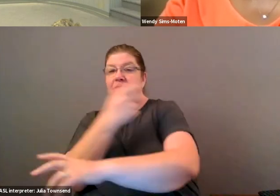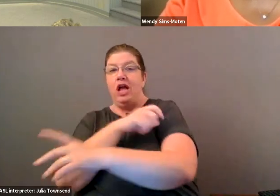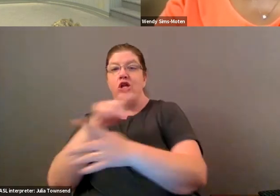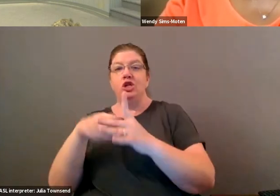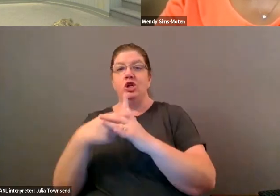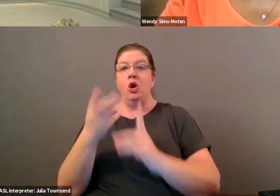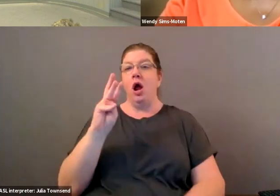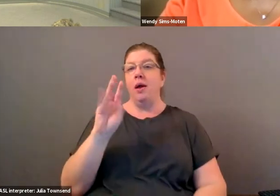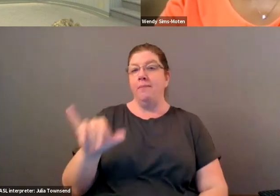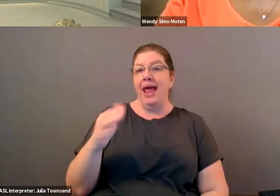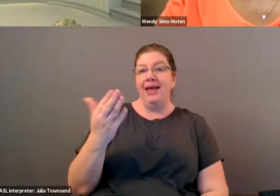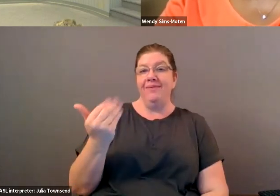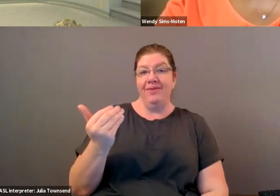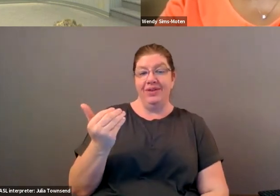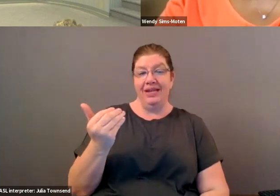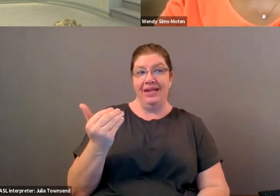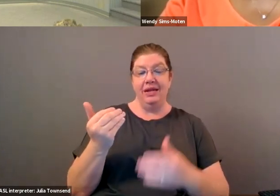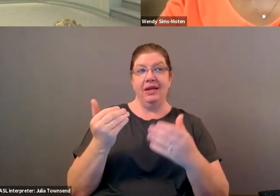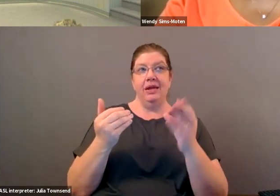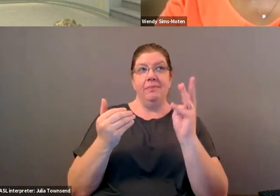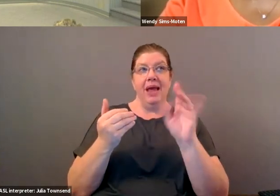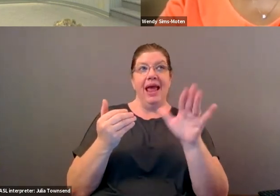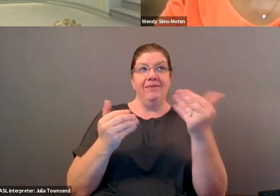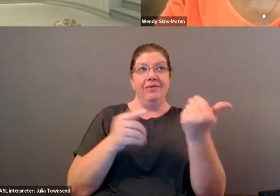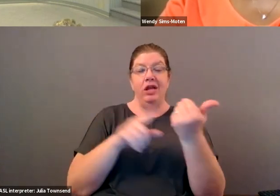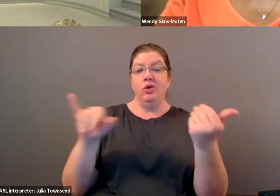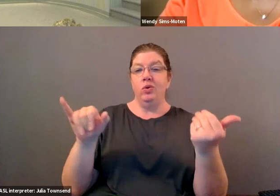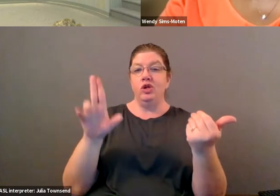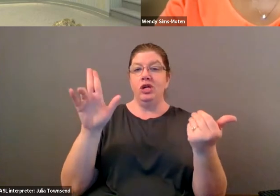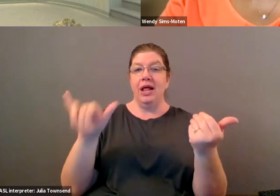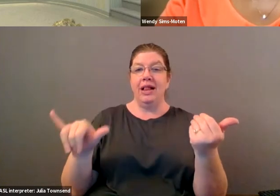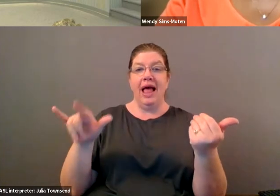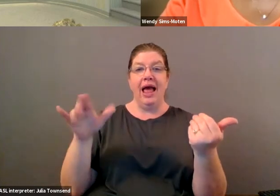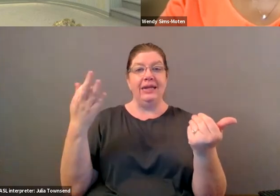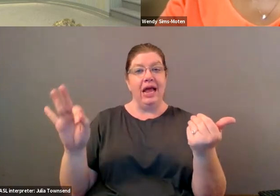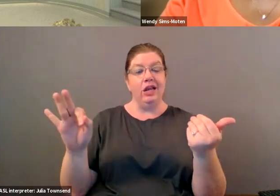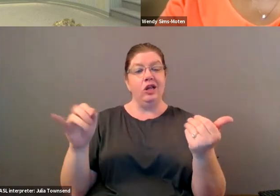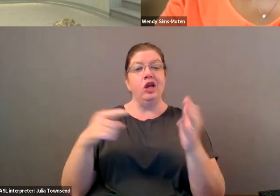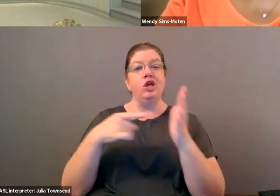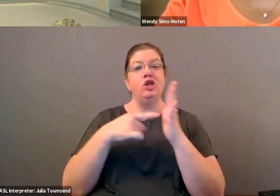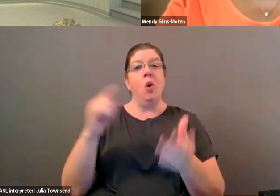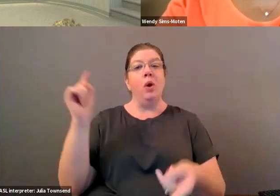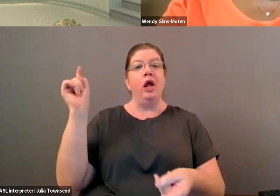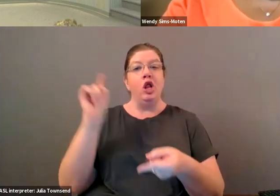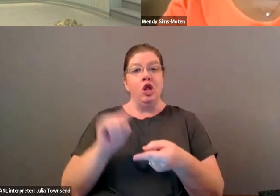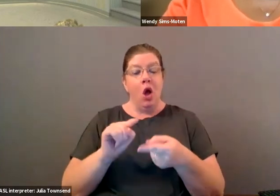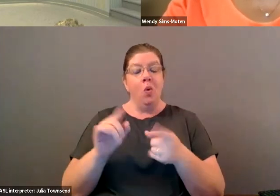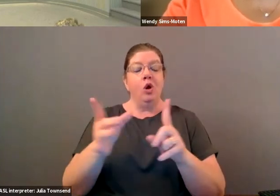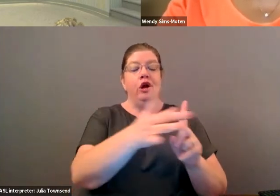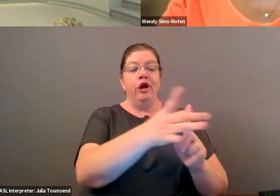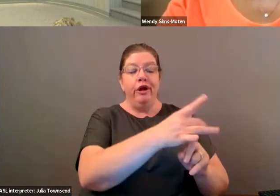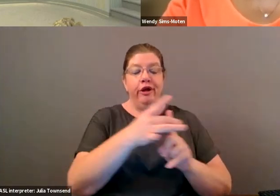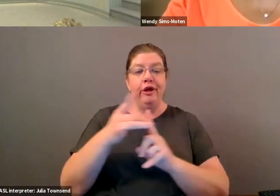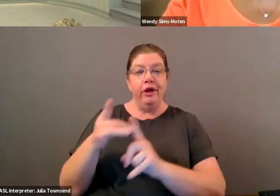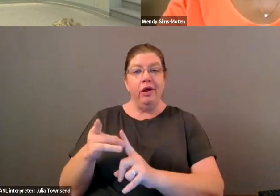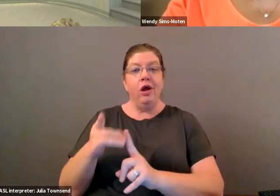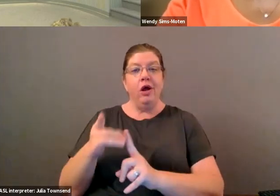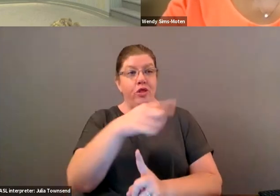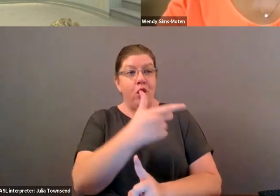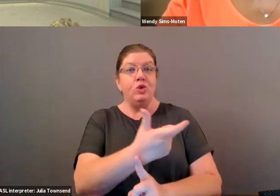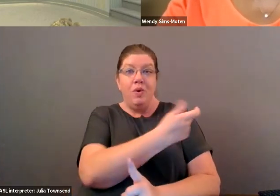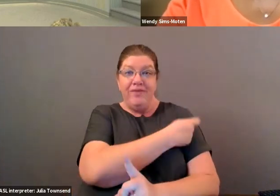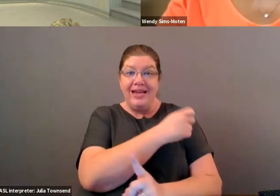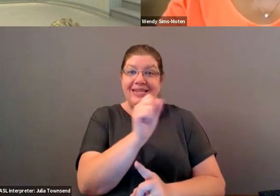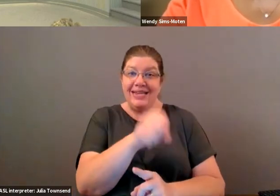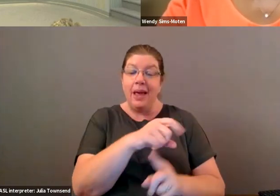May 15th and going through July 19th. And it's showing a much lower rate of cases in the vaccinated. But are you